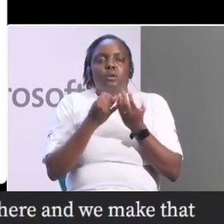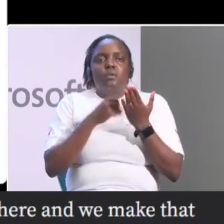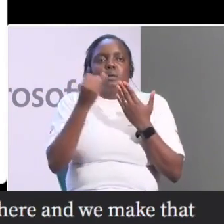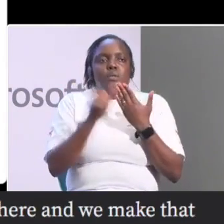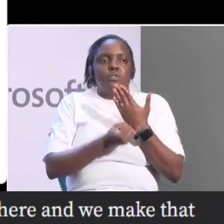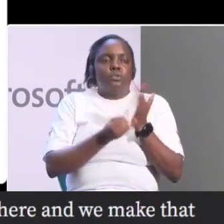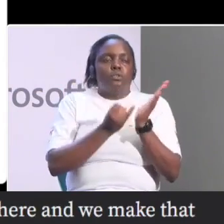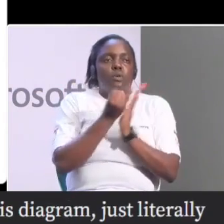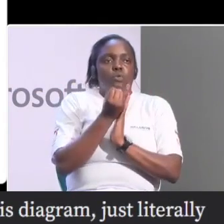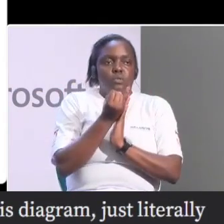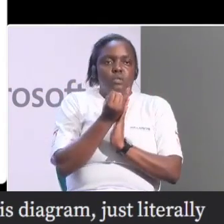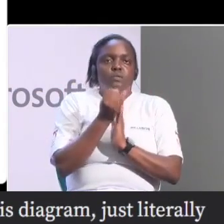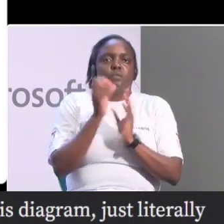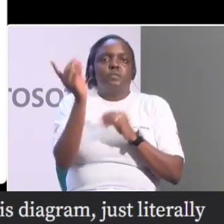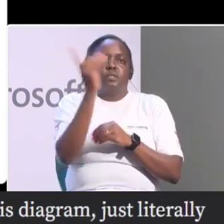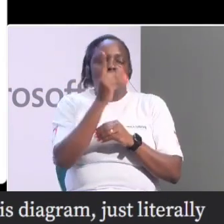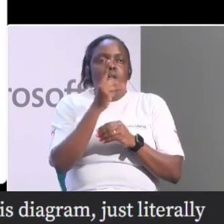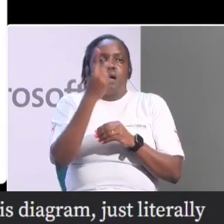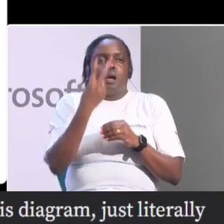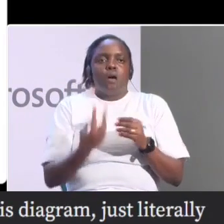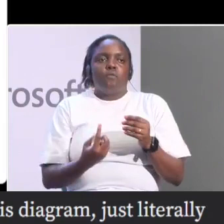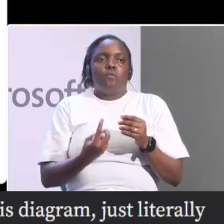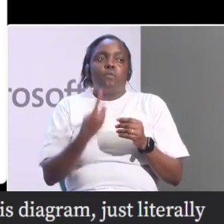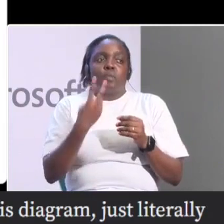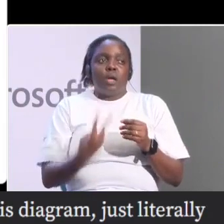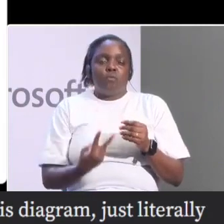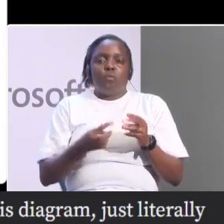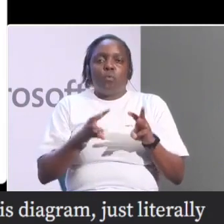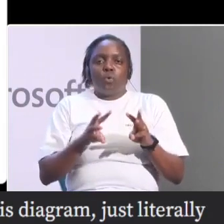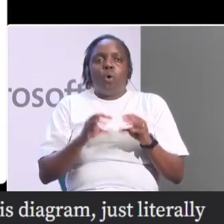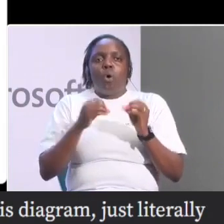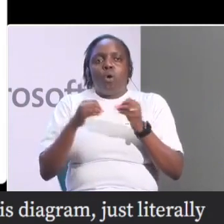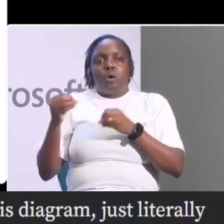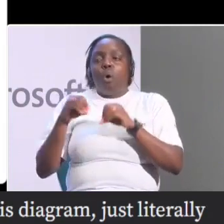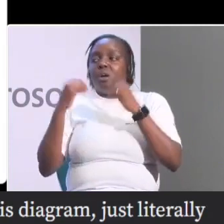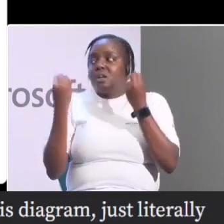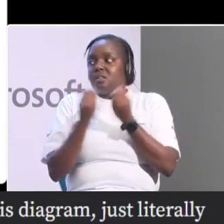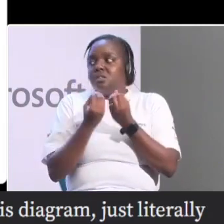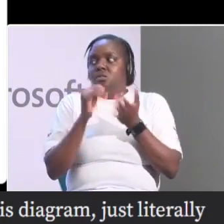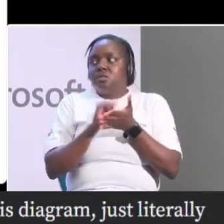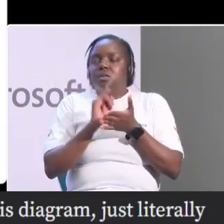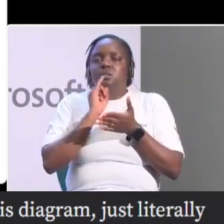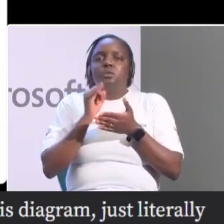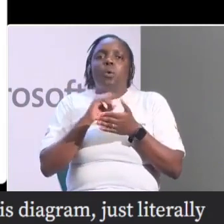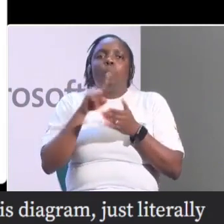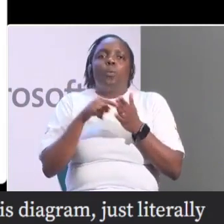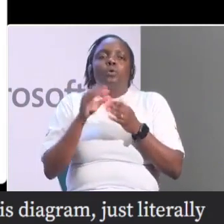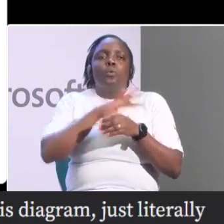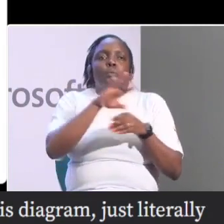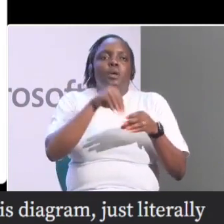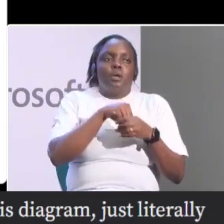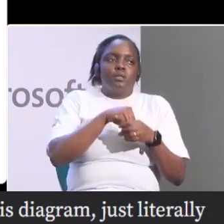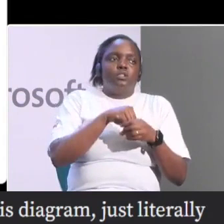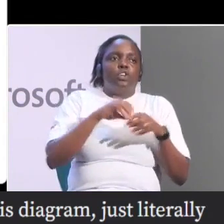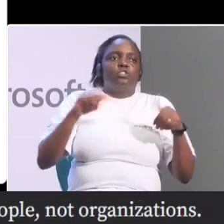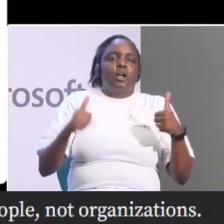inclusive design. And halfway through this, there's a big circle saying organization. And that's when we bring in the organizational